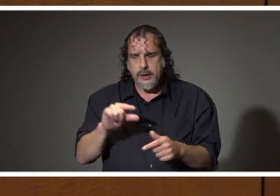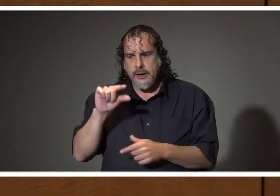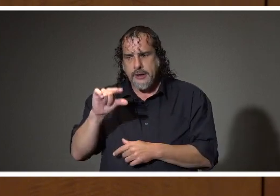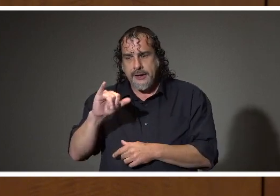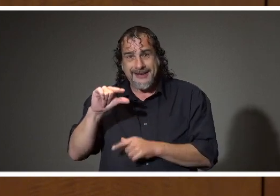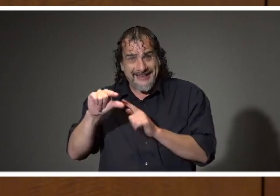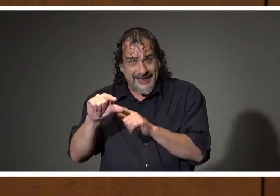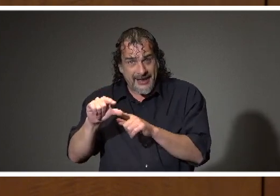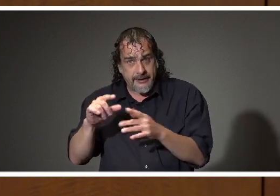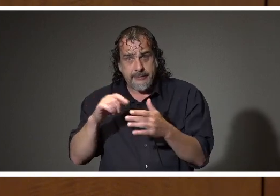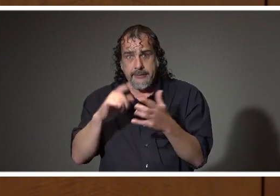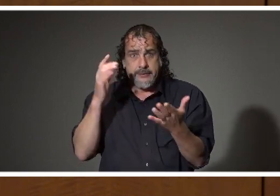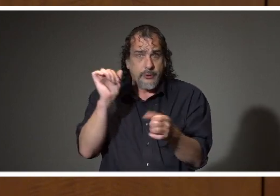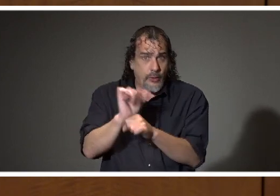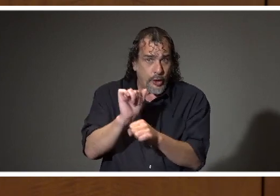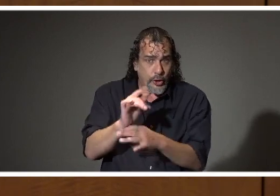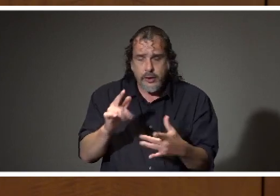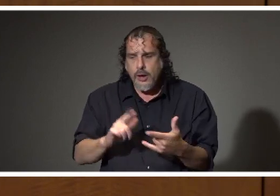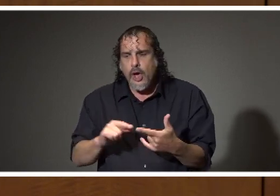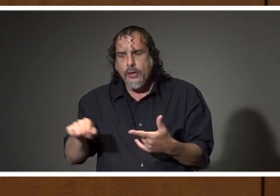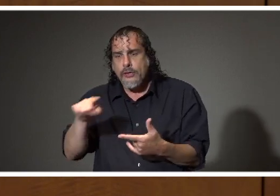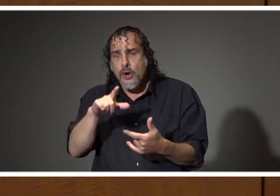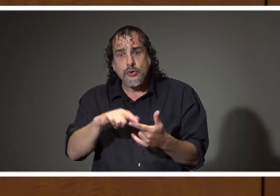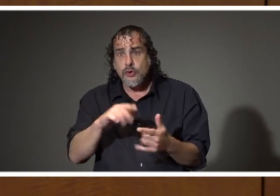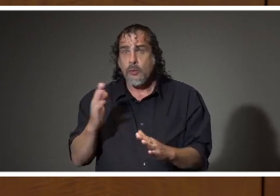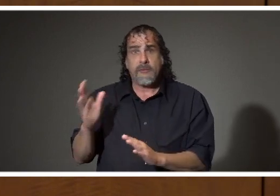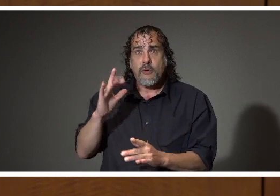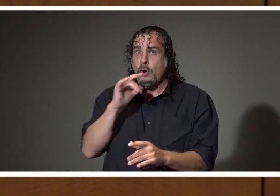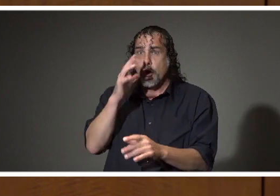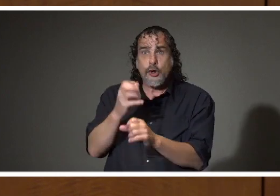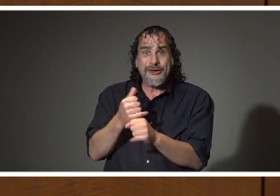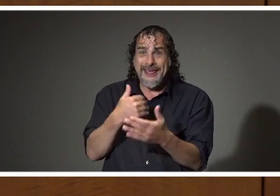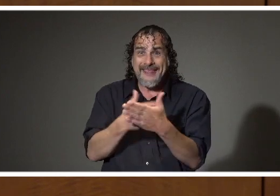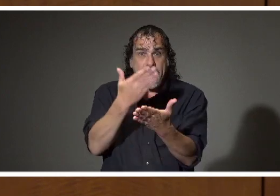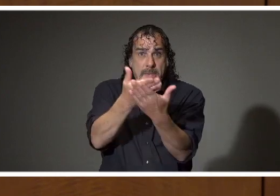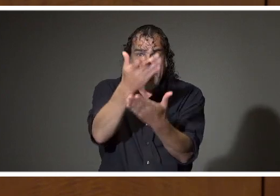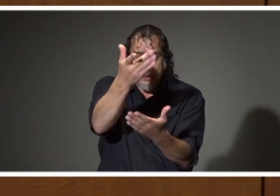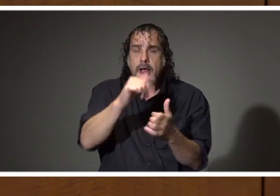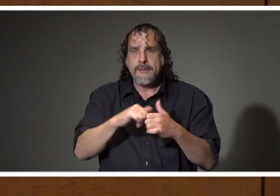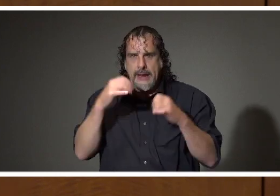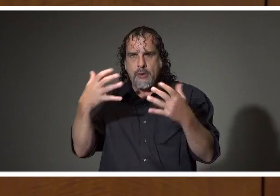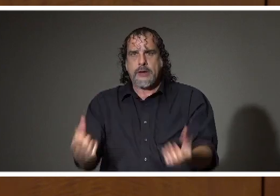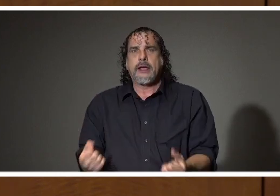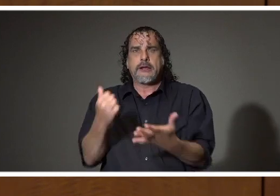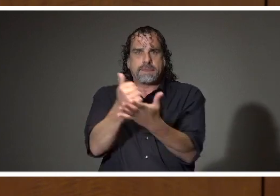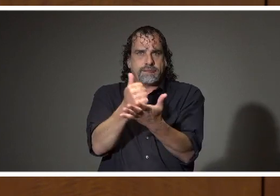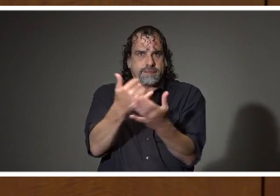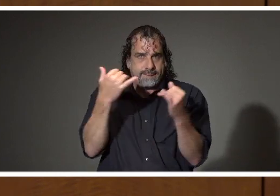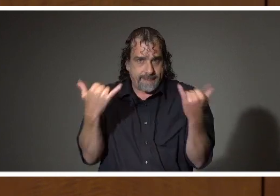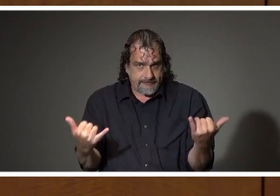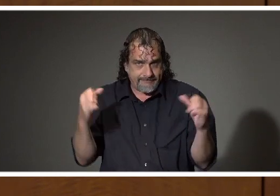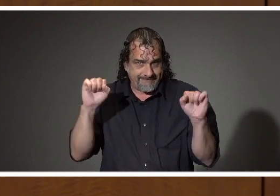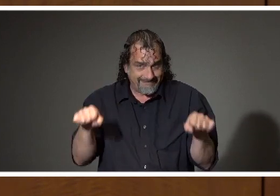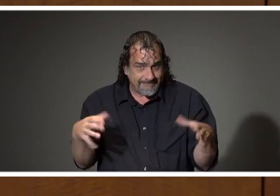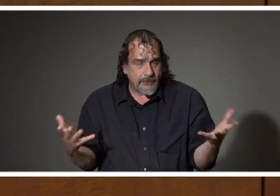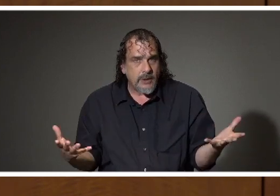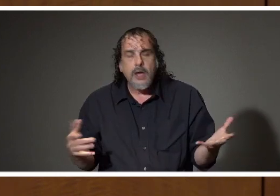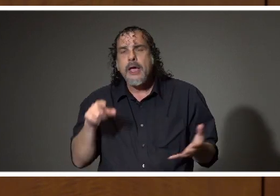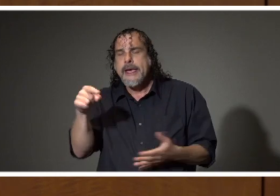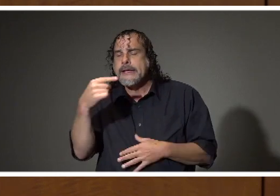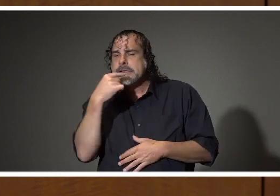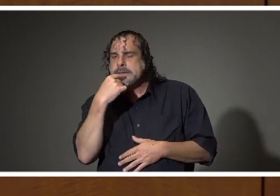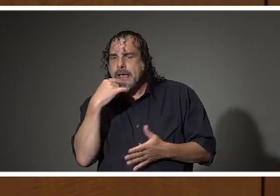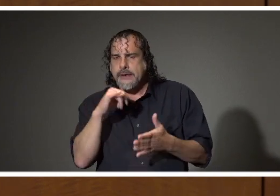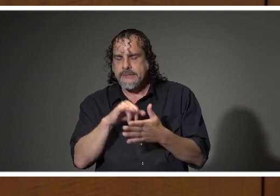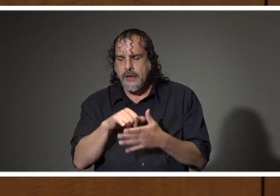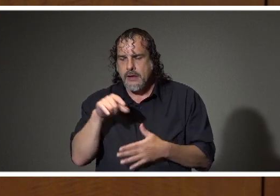and others who were not previously eligible can now get assistance. It also specifically lays out benefits for